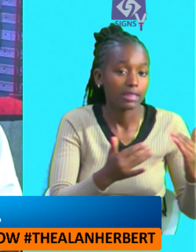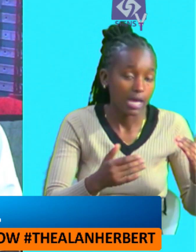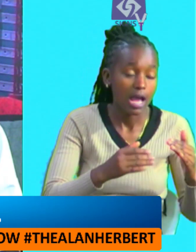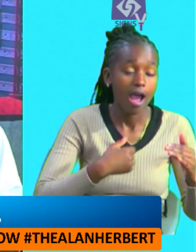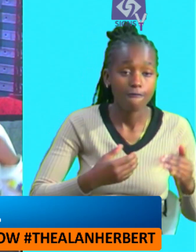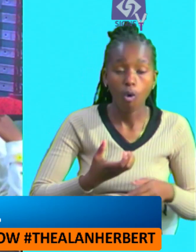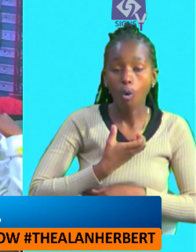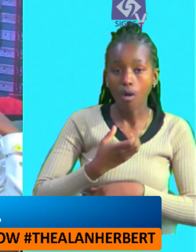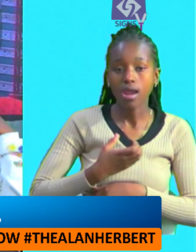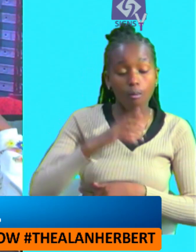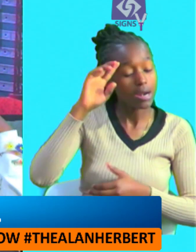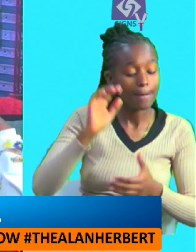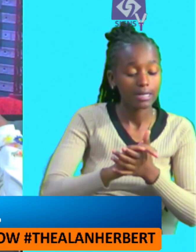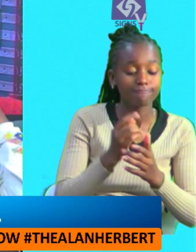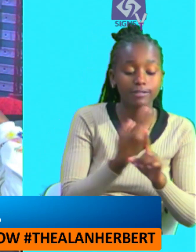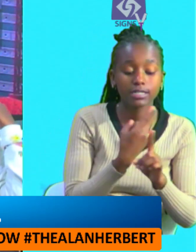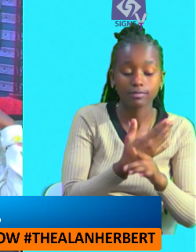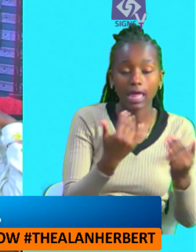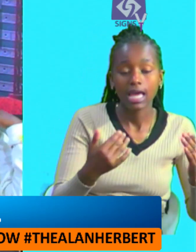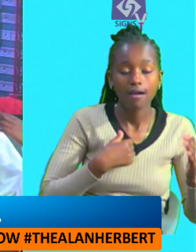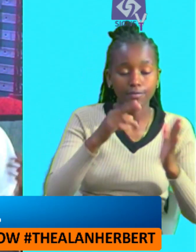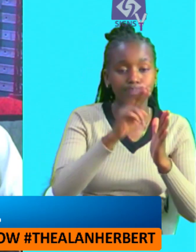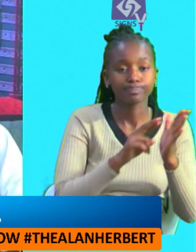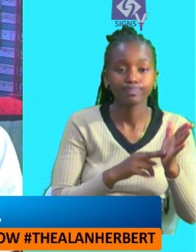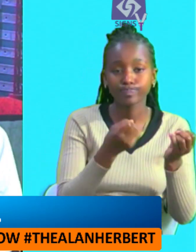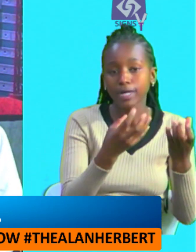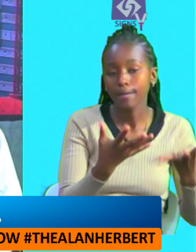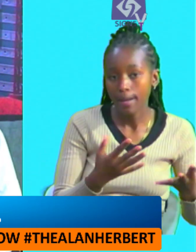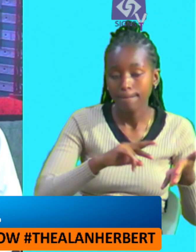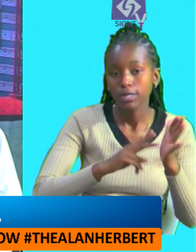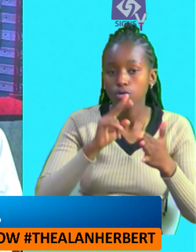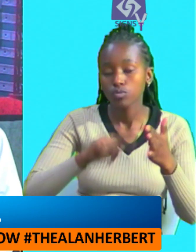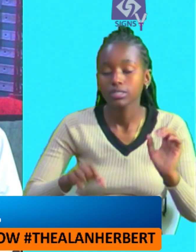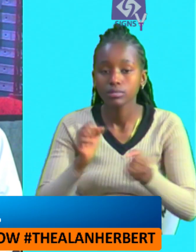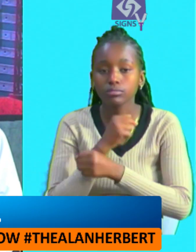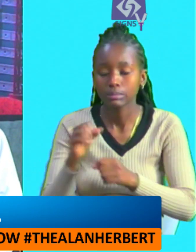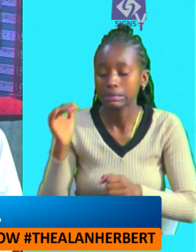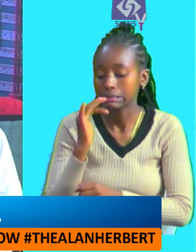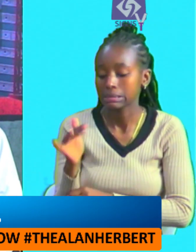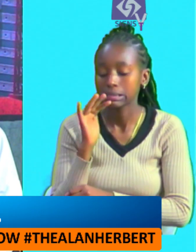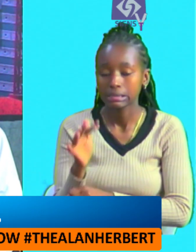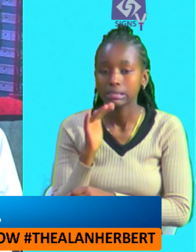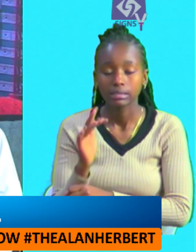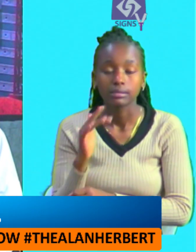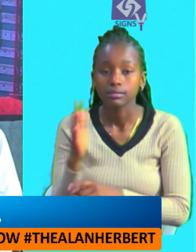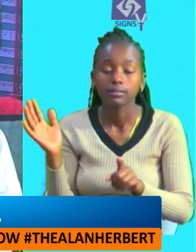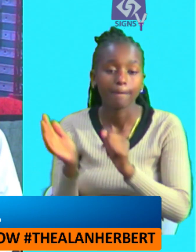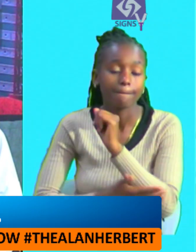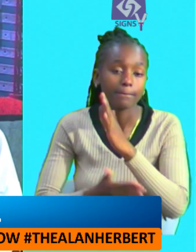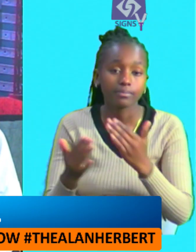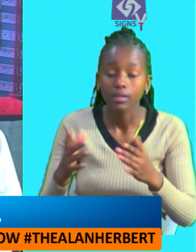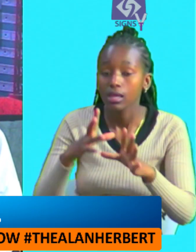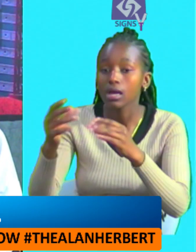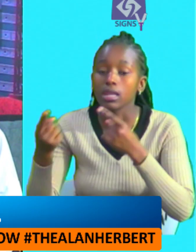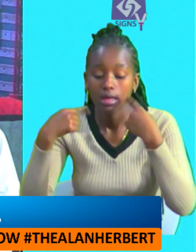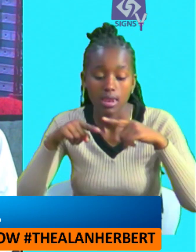iko. Yeah, and then good thing about podcasts, you're not limited to nini. So long as you're not